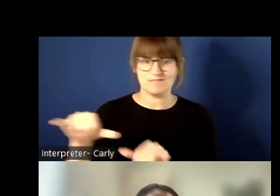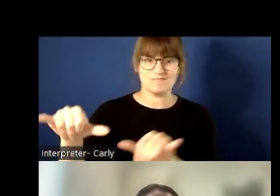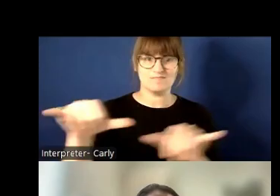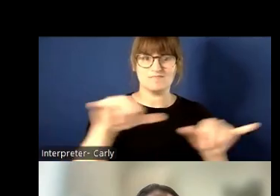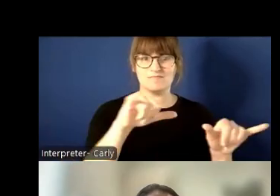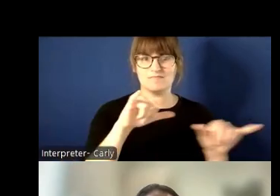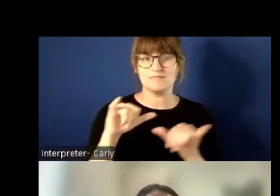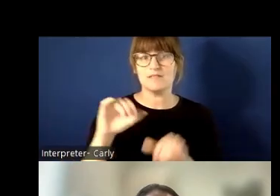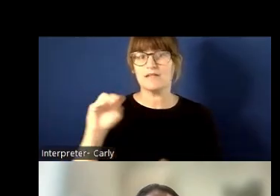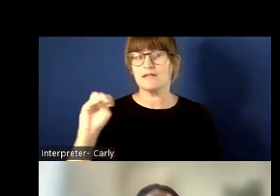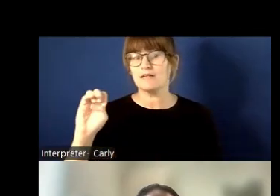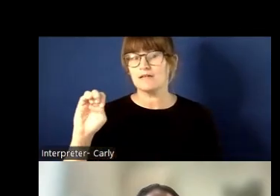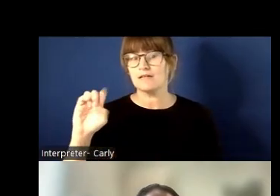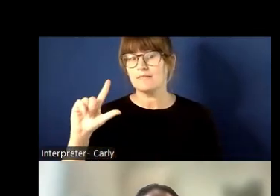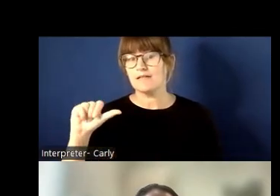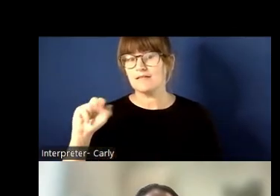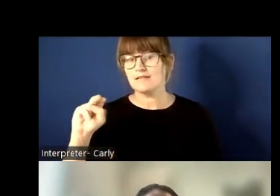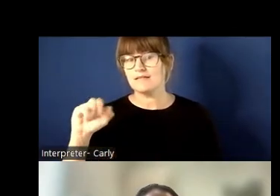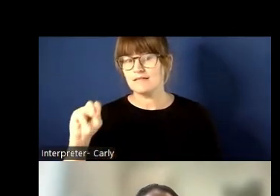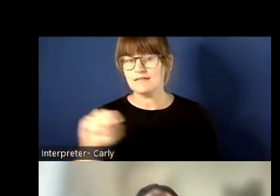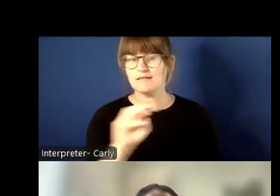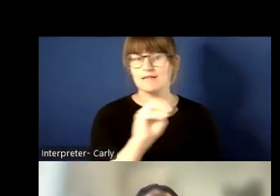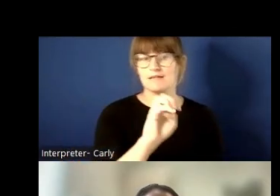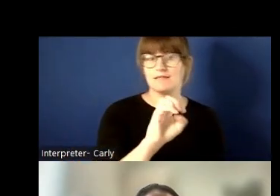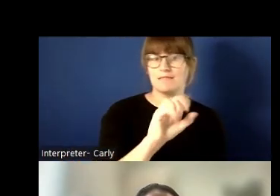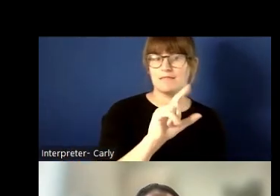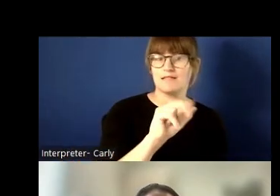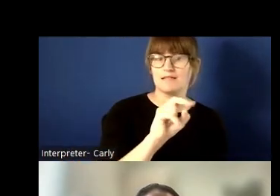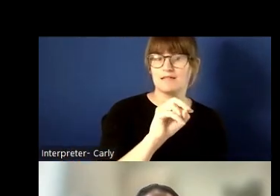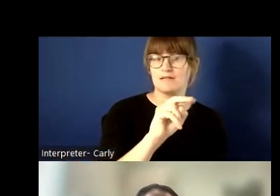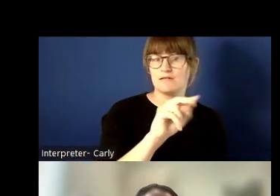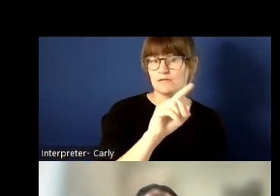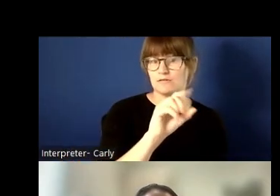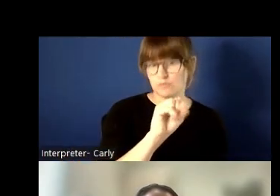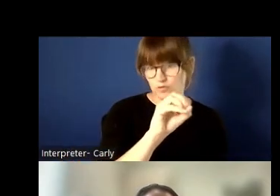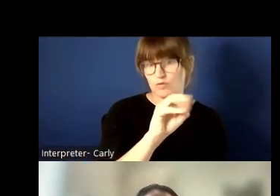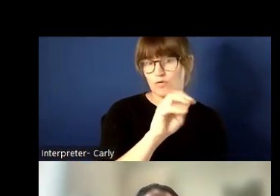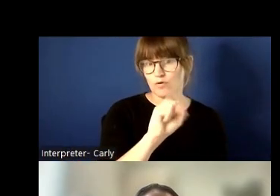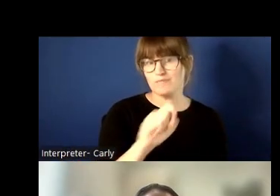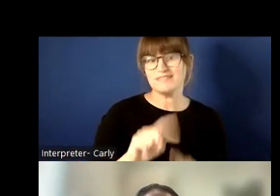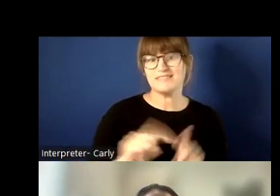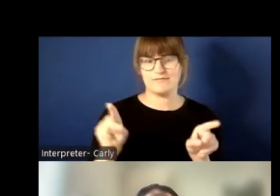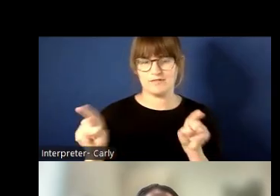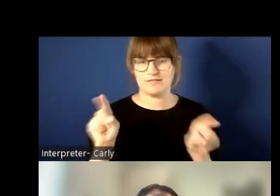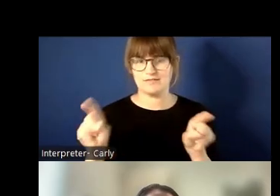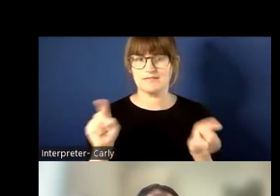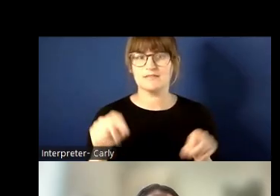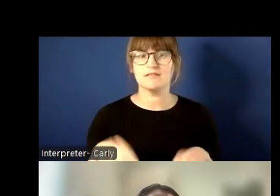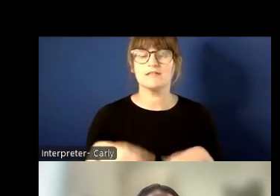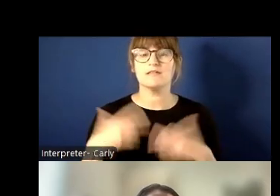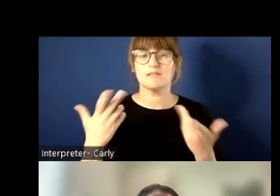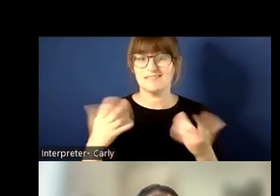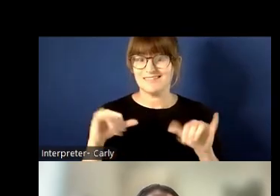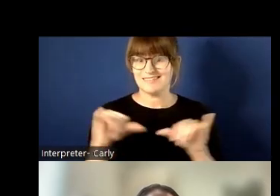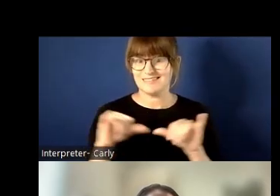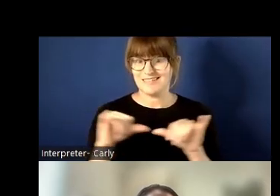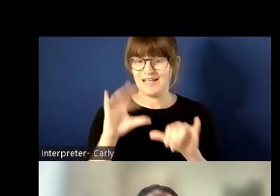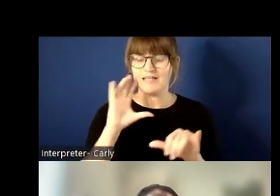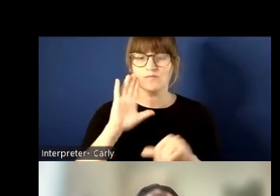melanin and melanosomes, and the size and distribution of the melanosomes and amount of melanin is what contributes to skin